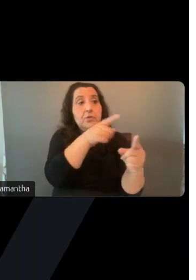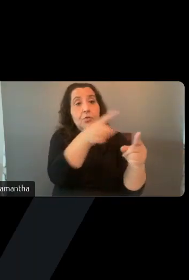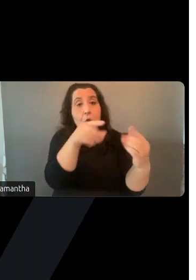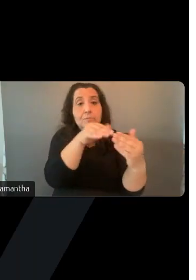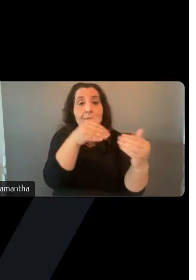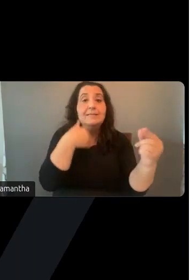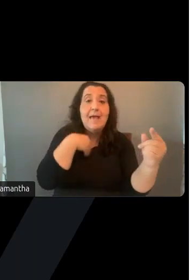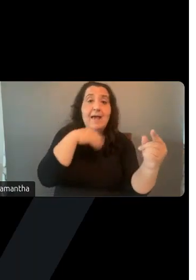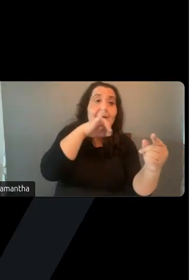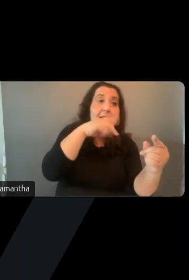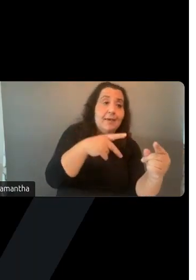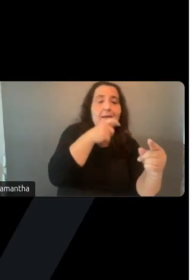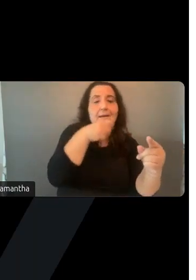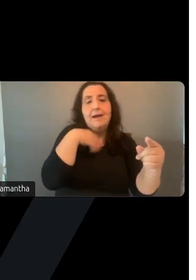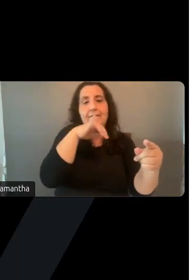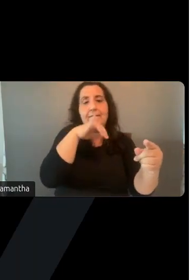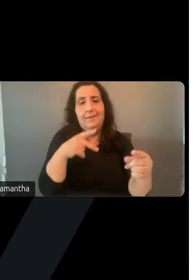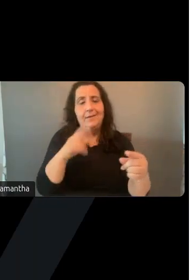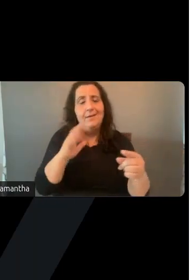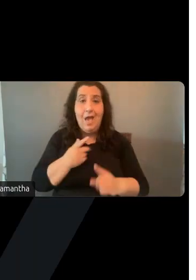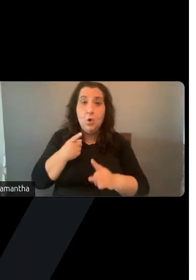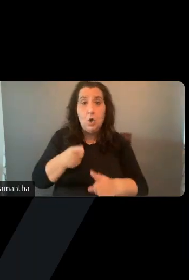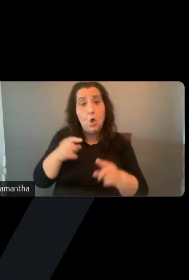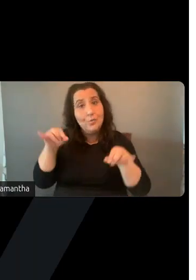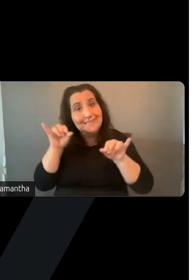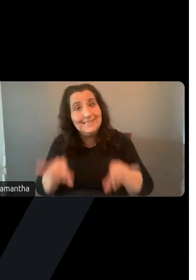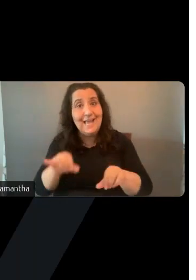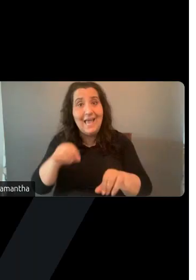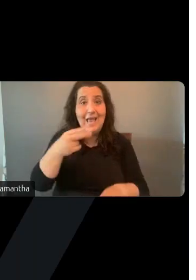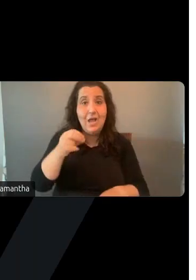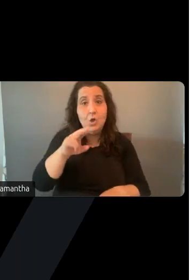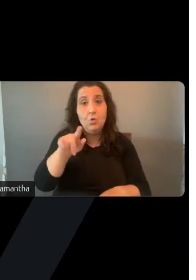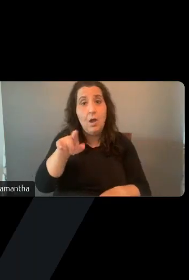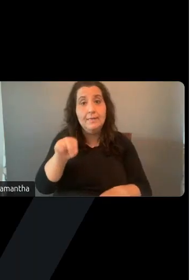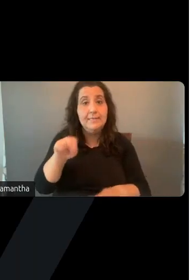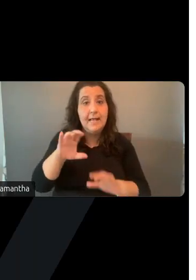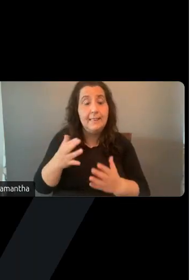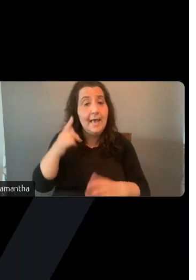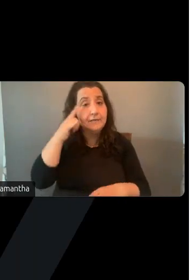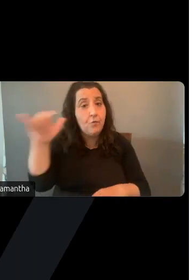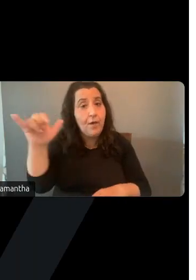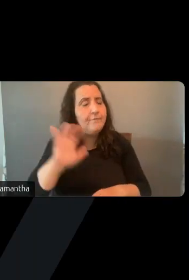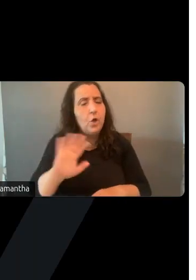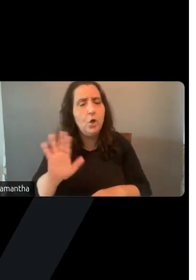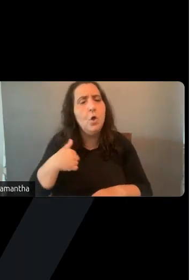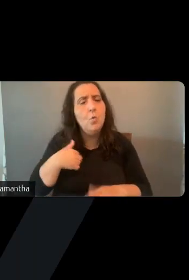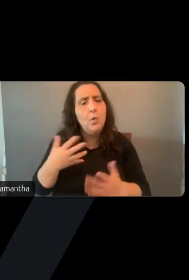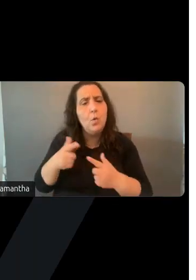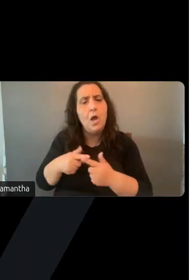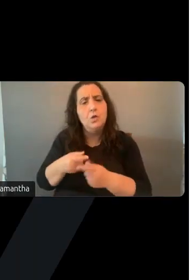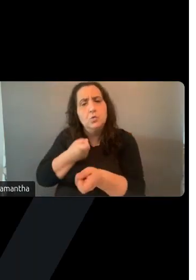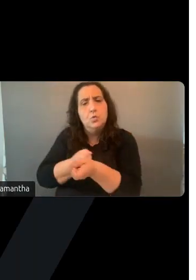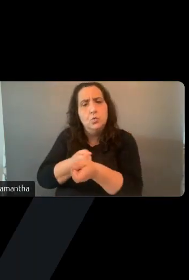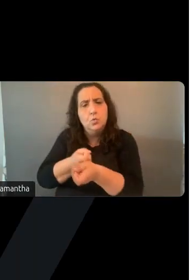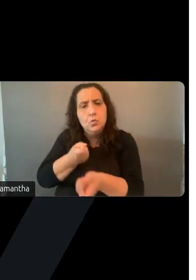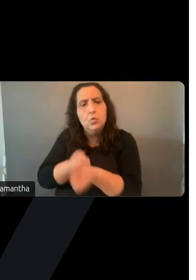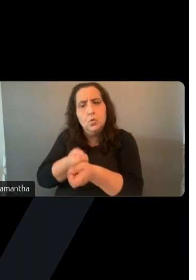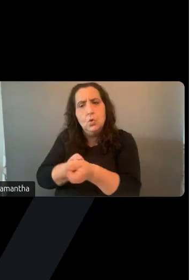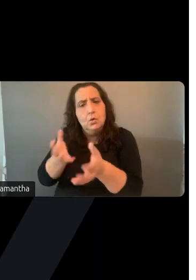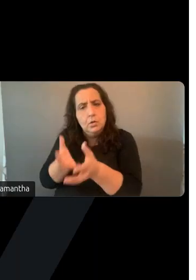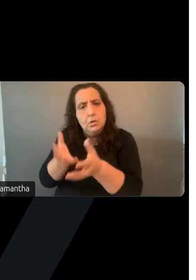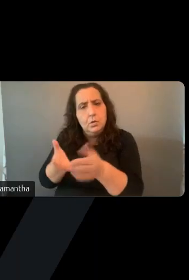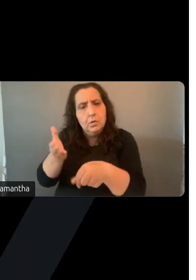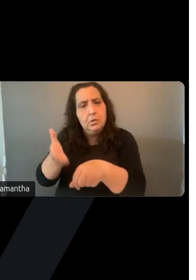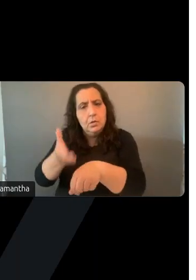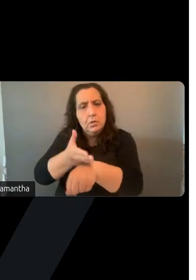So the goal is not to stay in a Horizon class, but you want to really foster growth for those students so that they can move on to either a